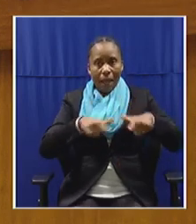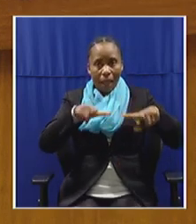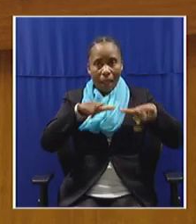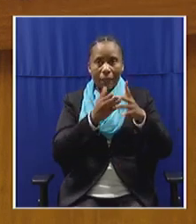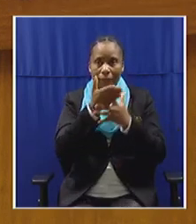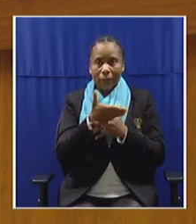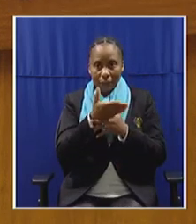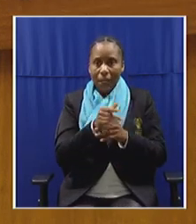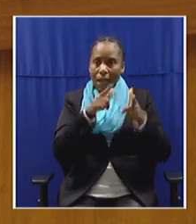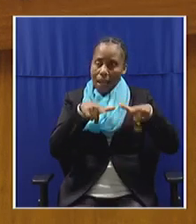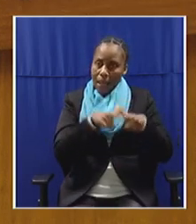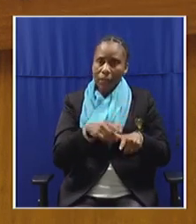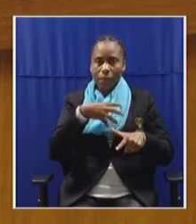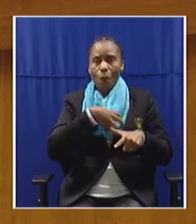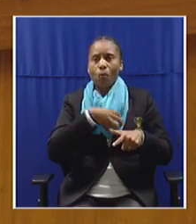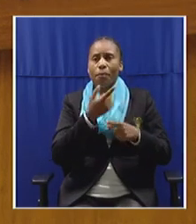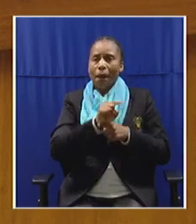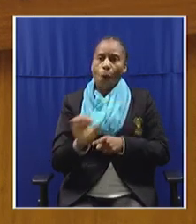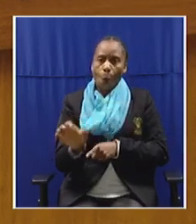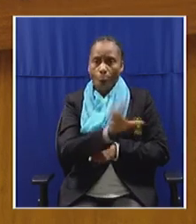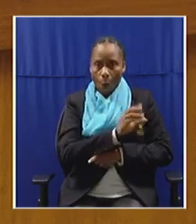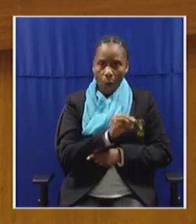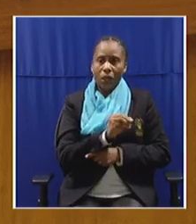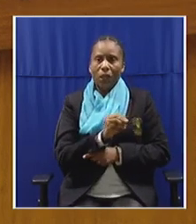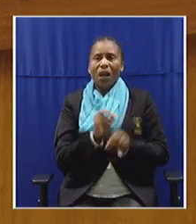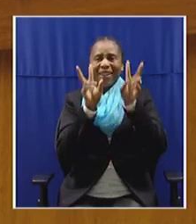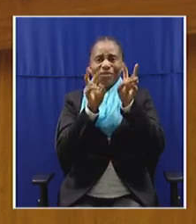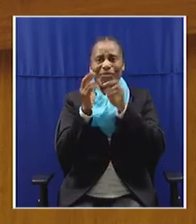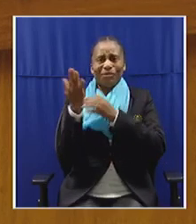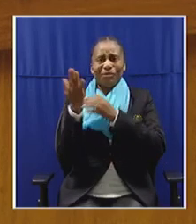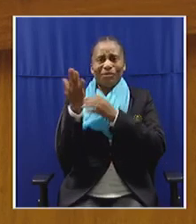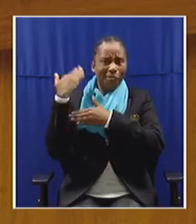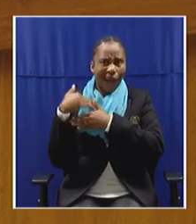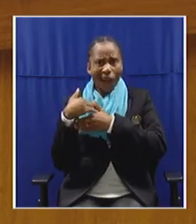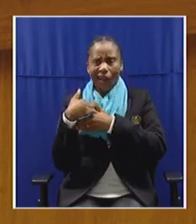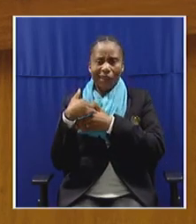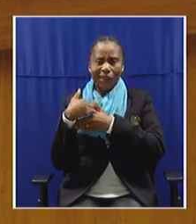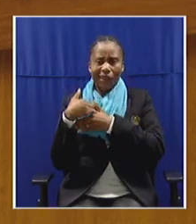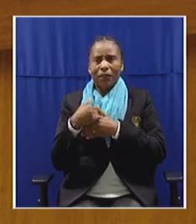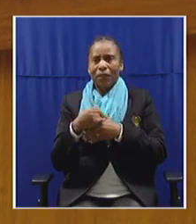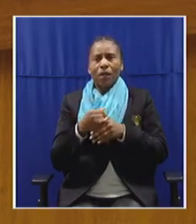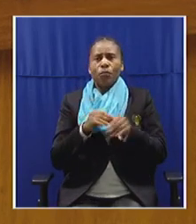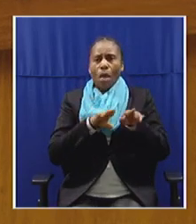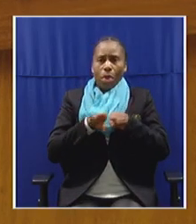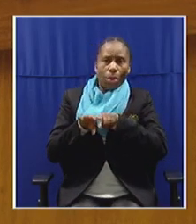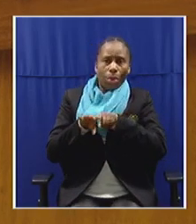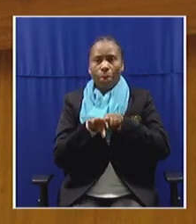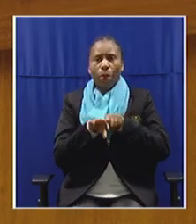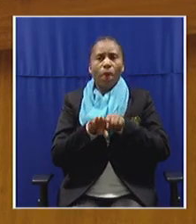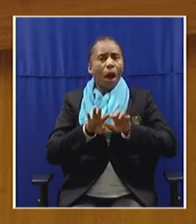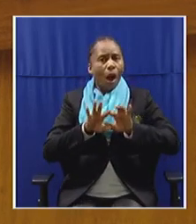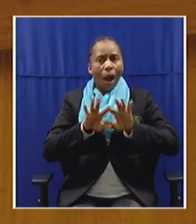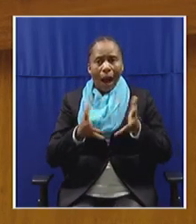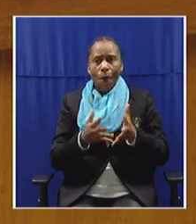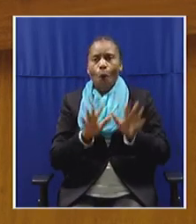belongs to all. So the ills of the past could not be addressed in anyhow, but by this approach. We have